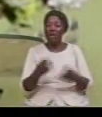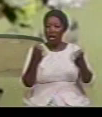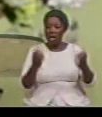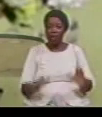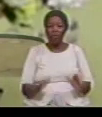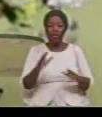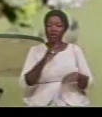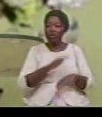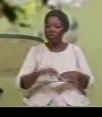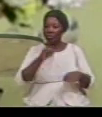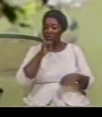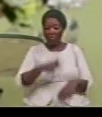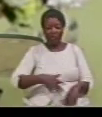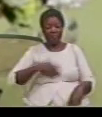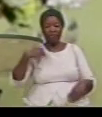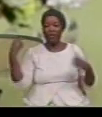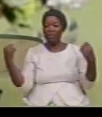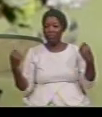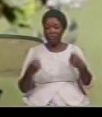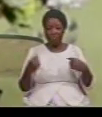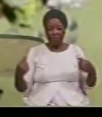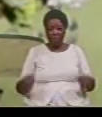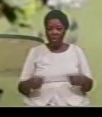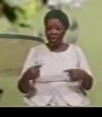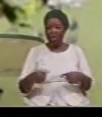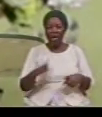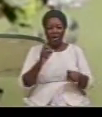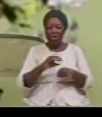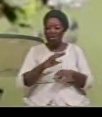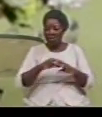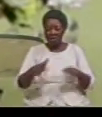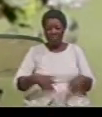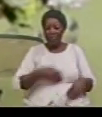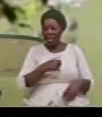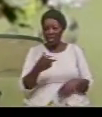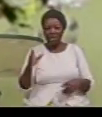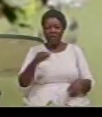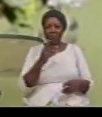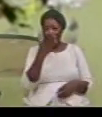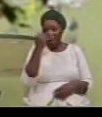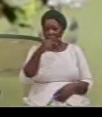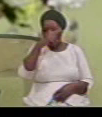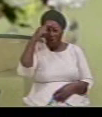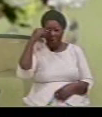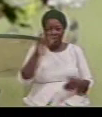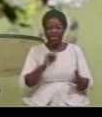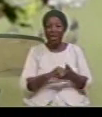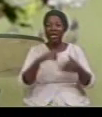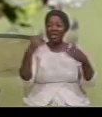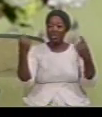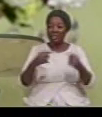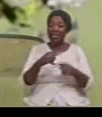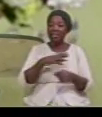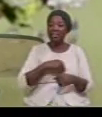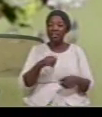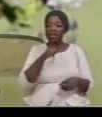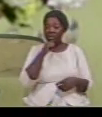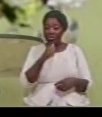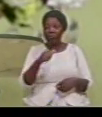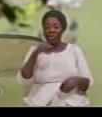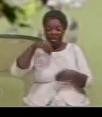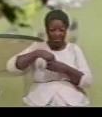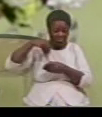pain. They do not feel cold. They do not feel heat because the skin, being the sense organ for detecting